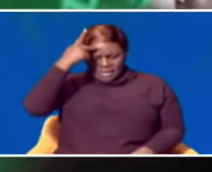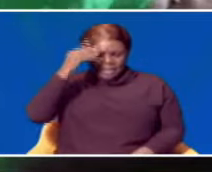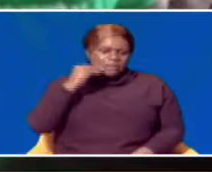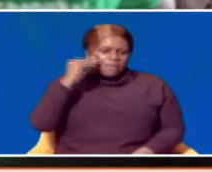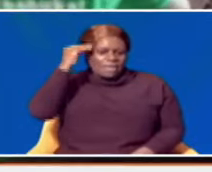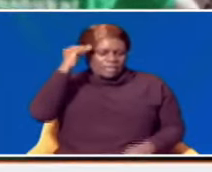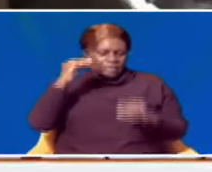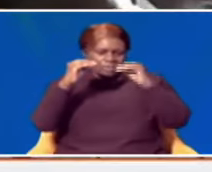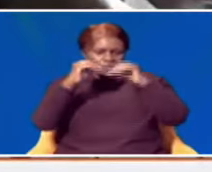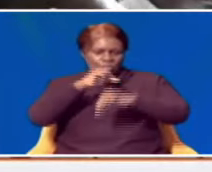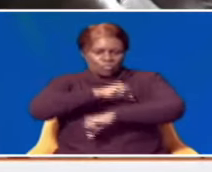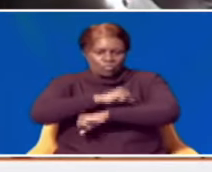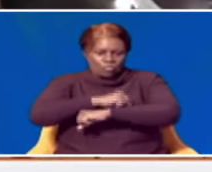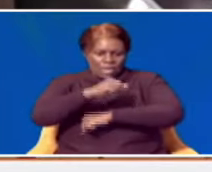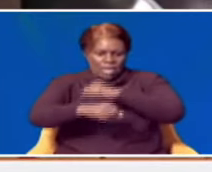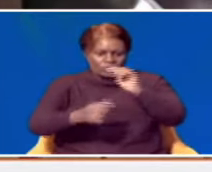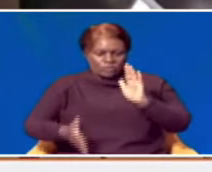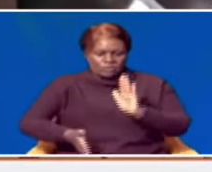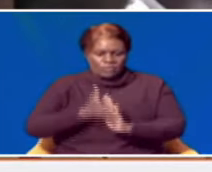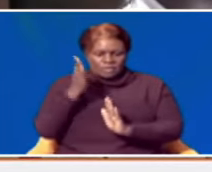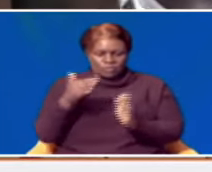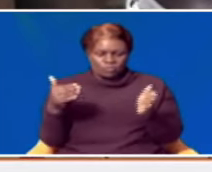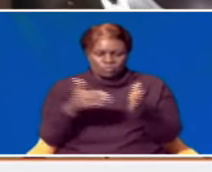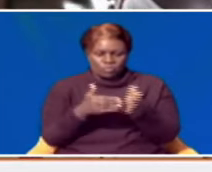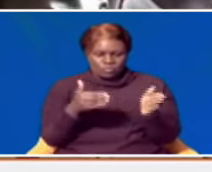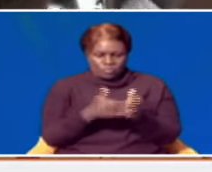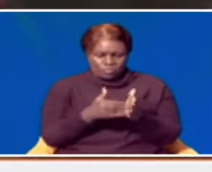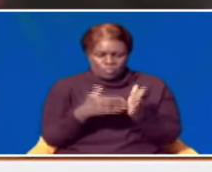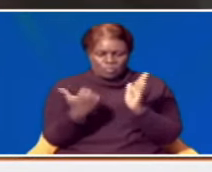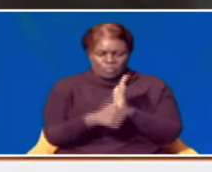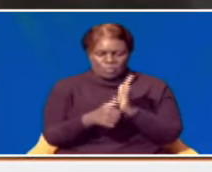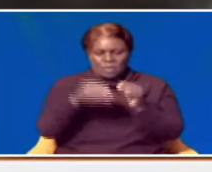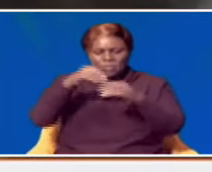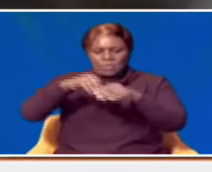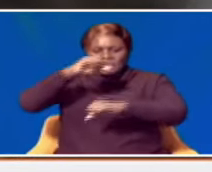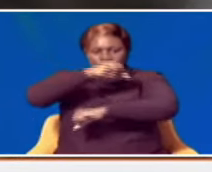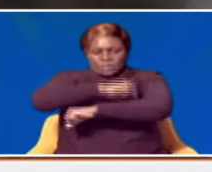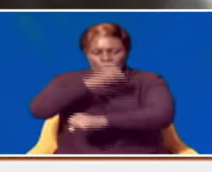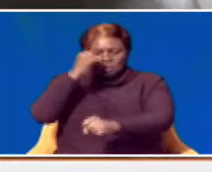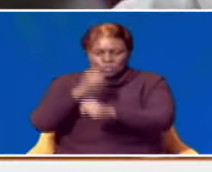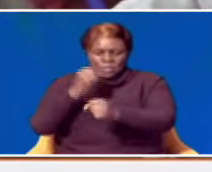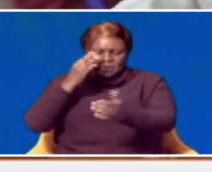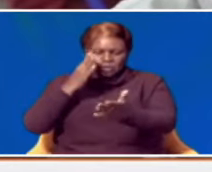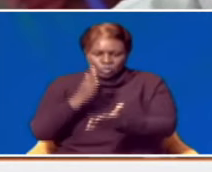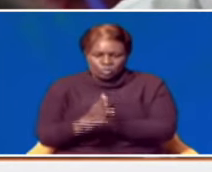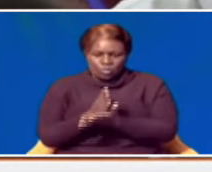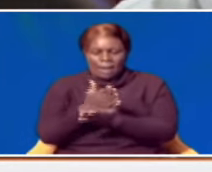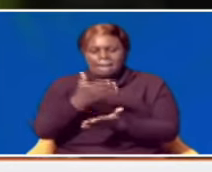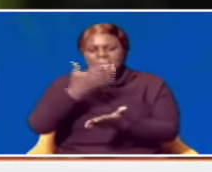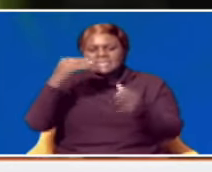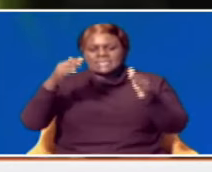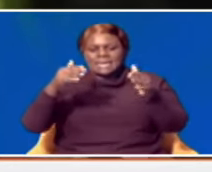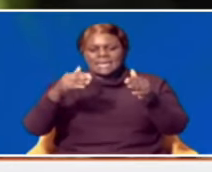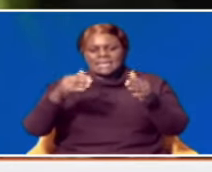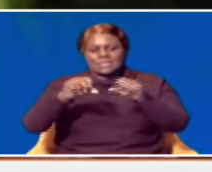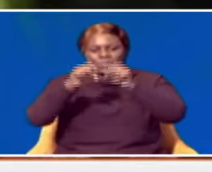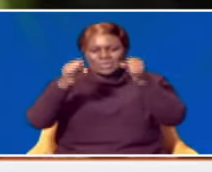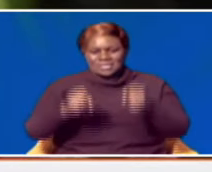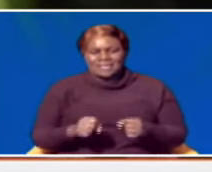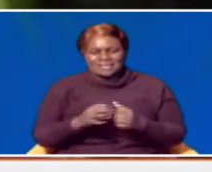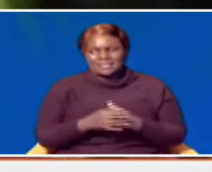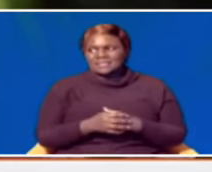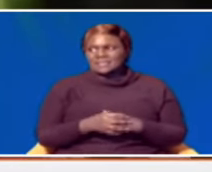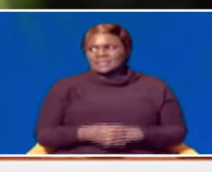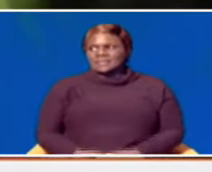heads take immediate action to prevent these vices in schools to ensure a better society.